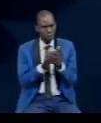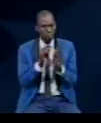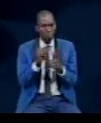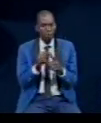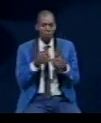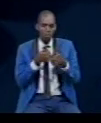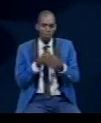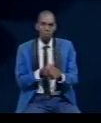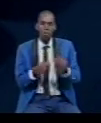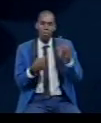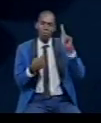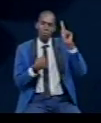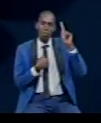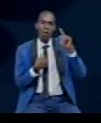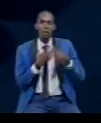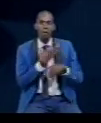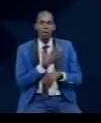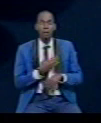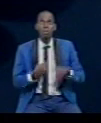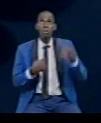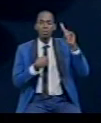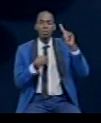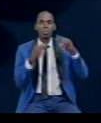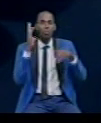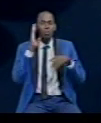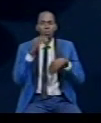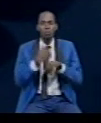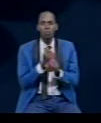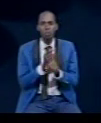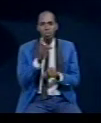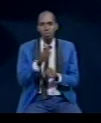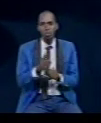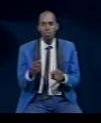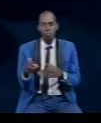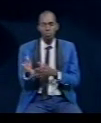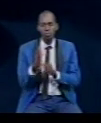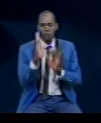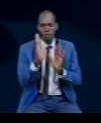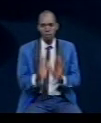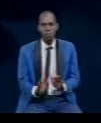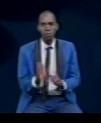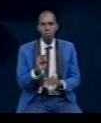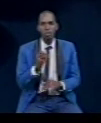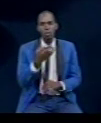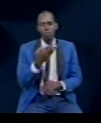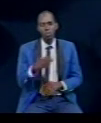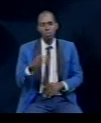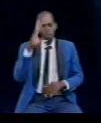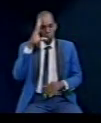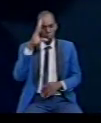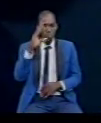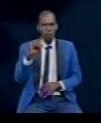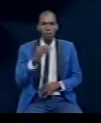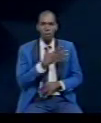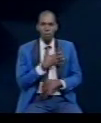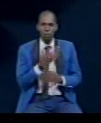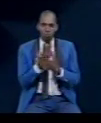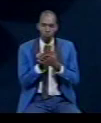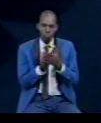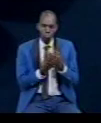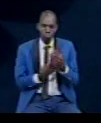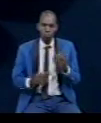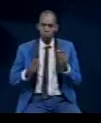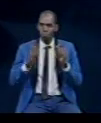me, and I will make you fishers of men." And they straightway